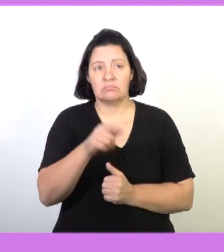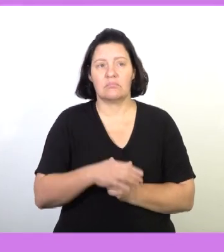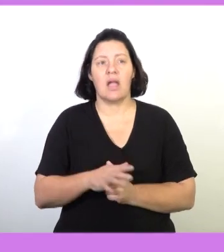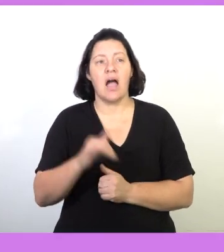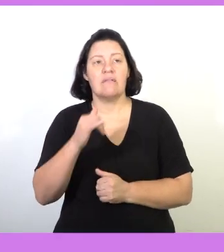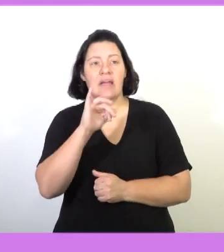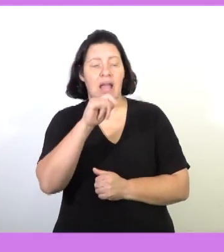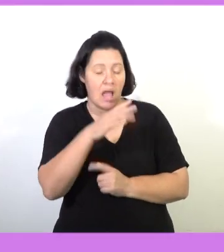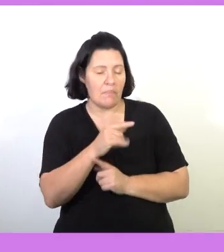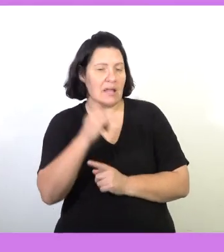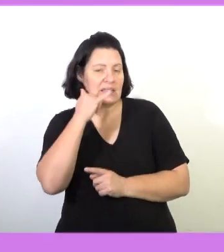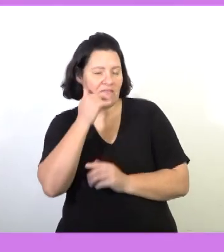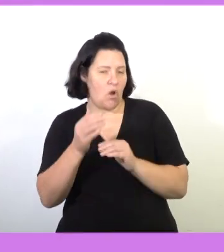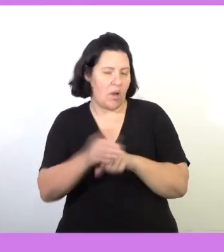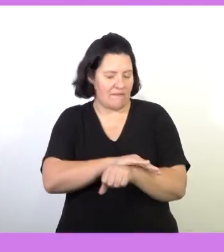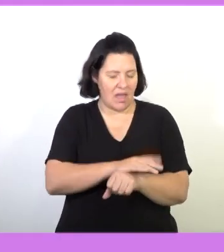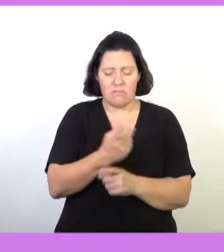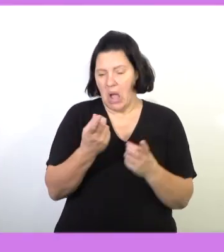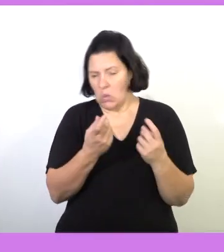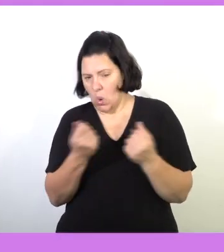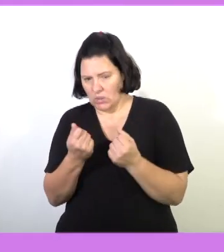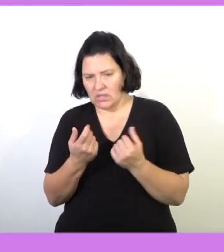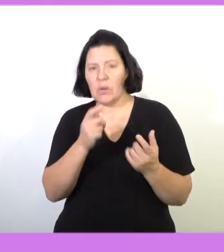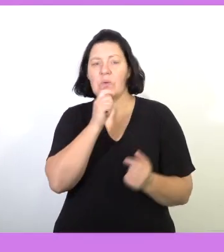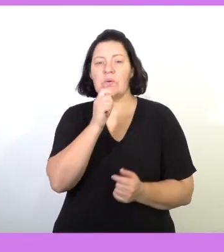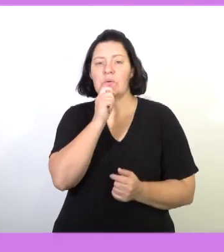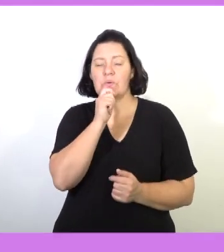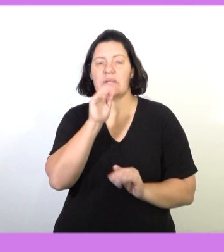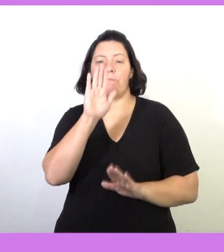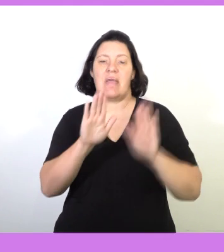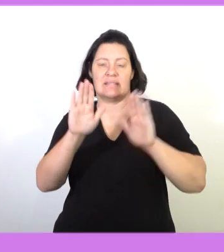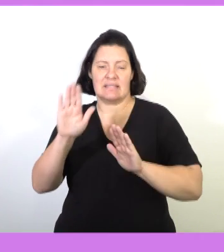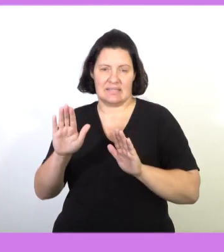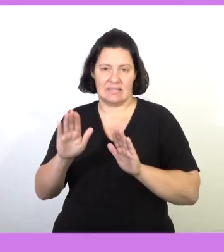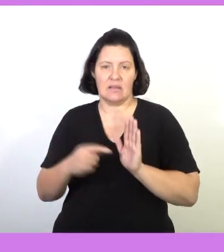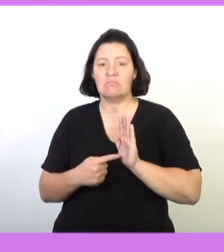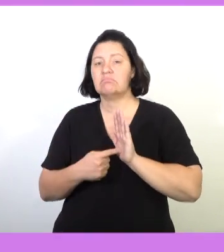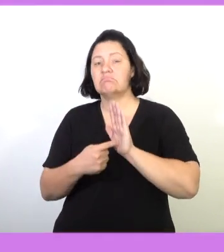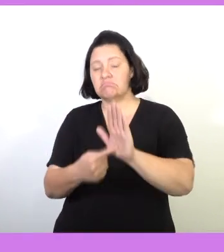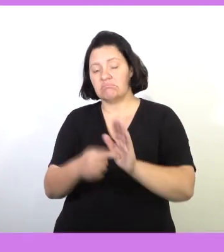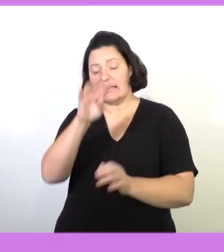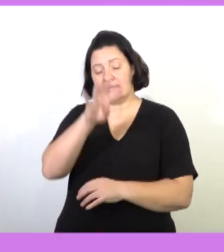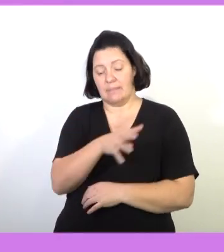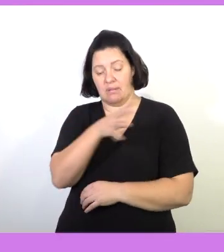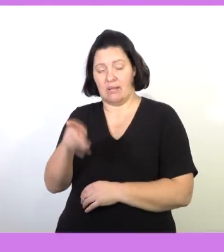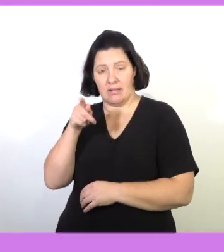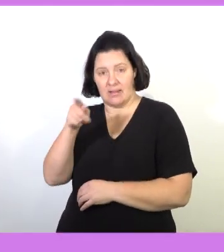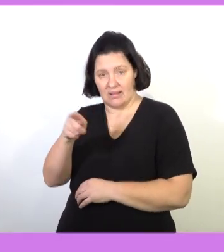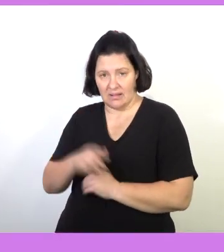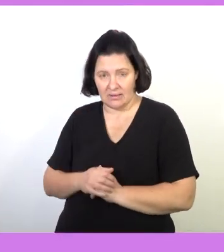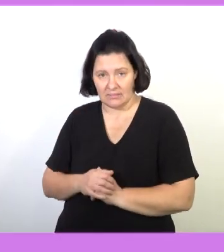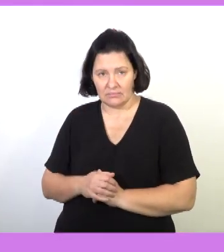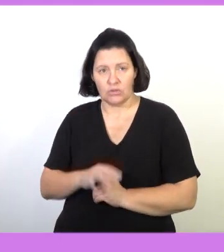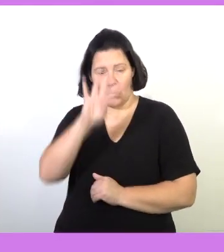Inga makes a cell phone cover and works out the cost by using a pattern presented in the table